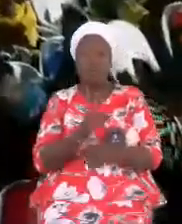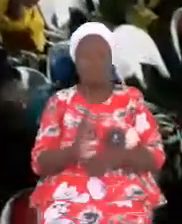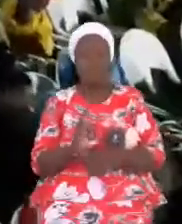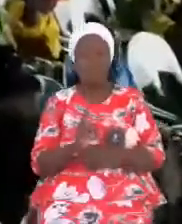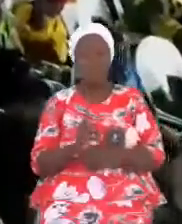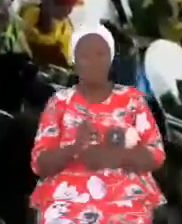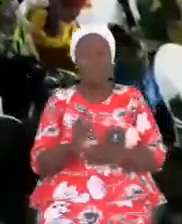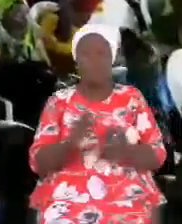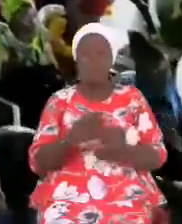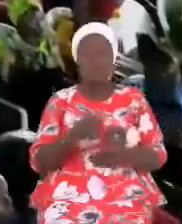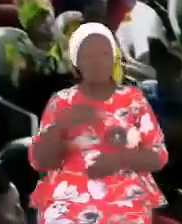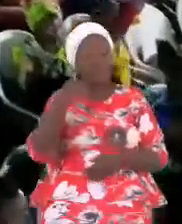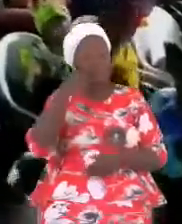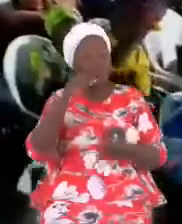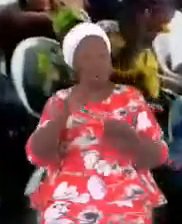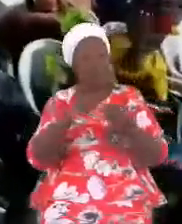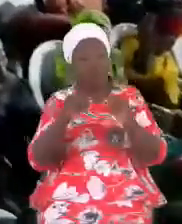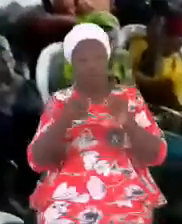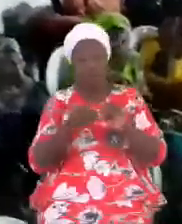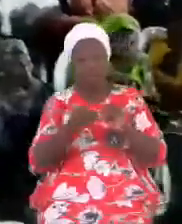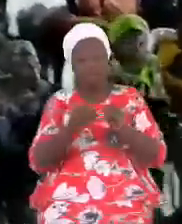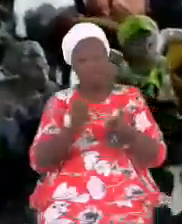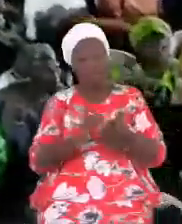Phone numbers, 11 digit.